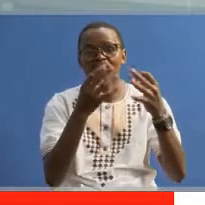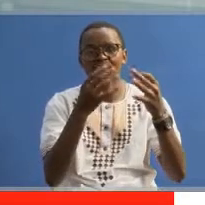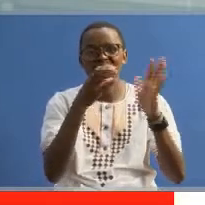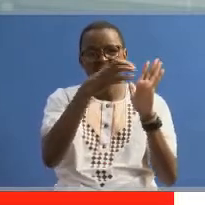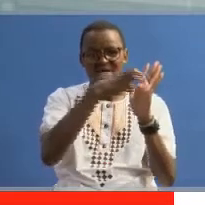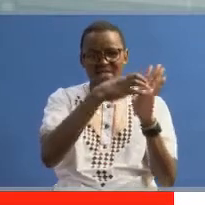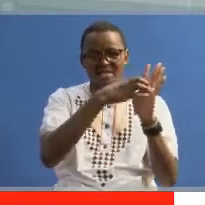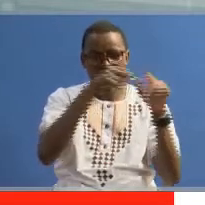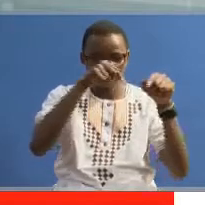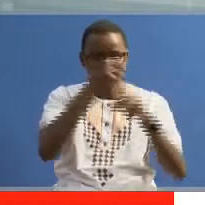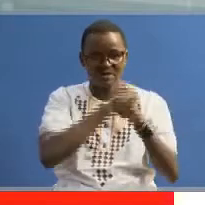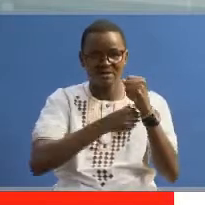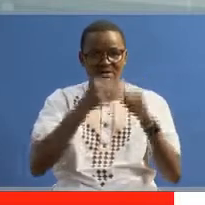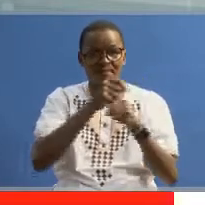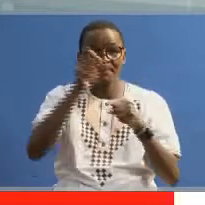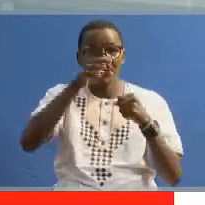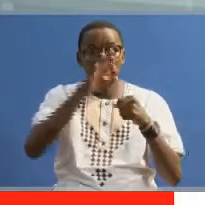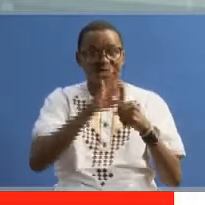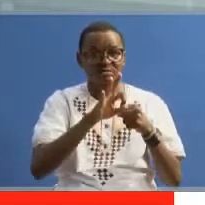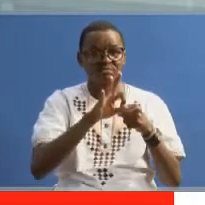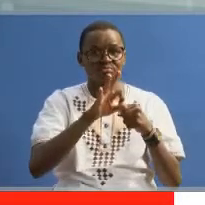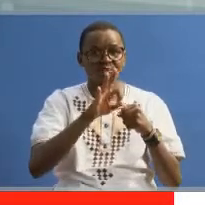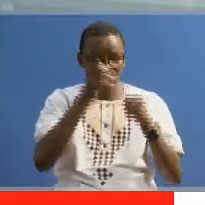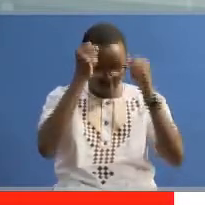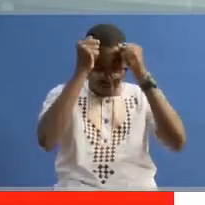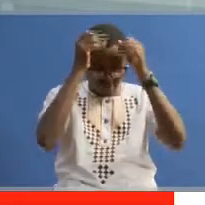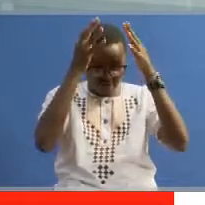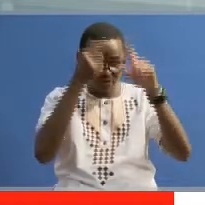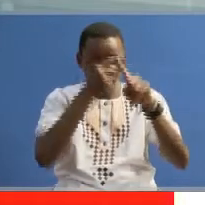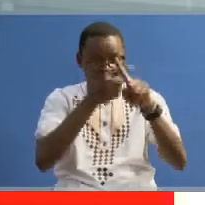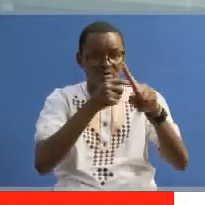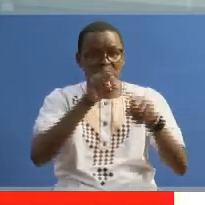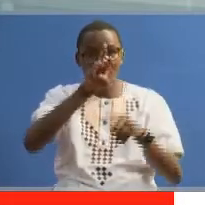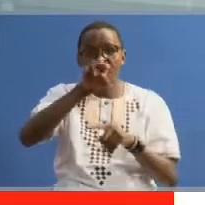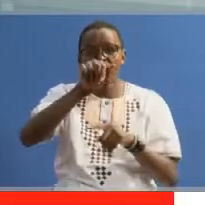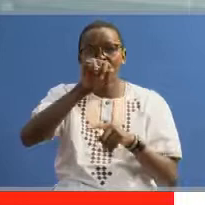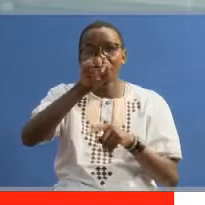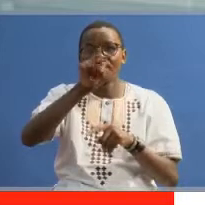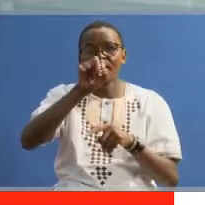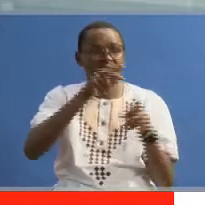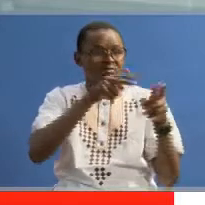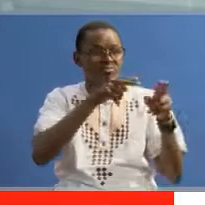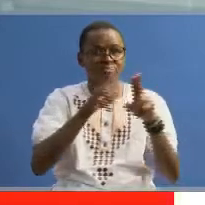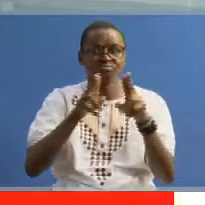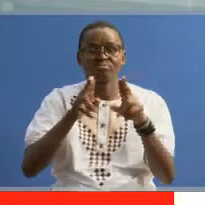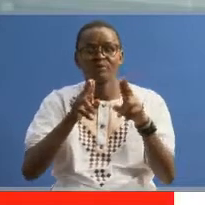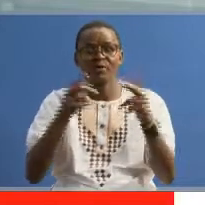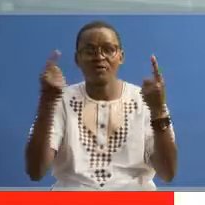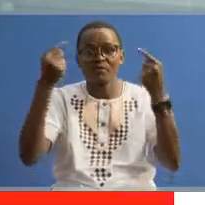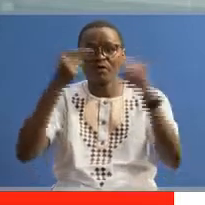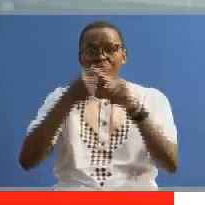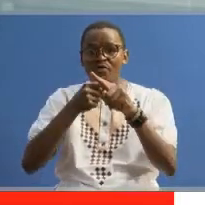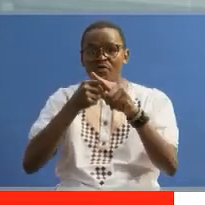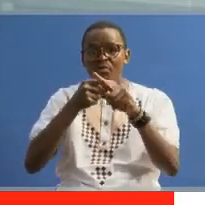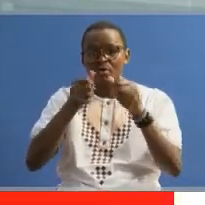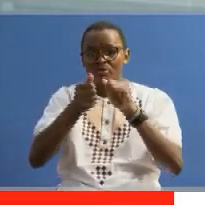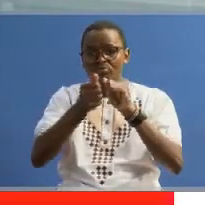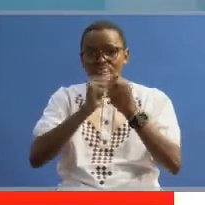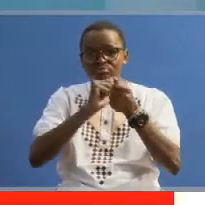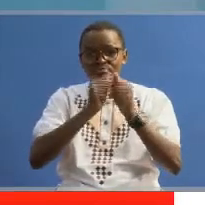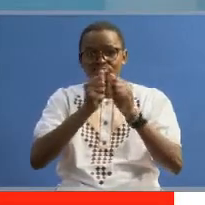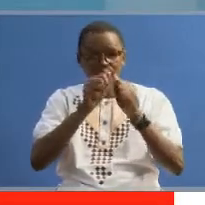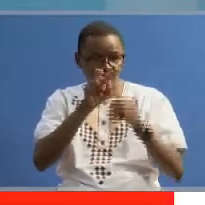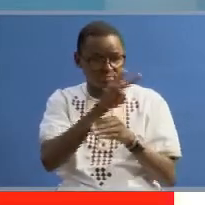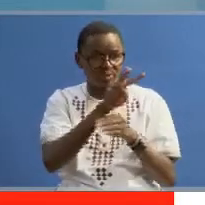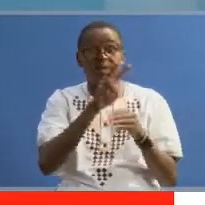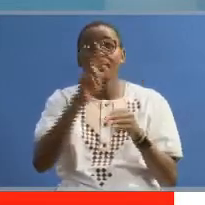cases. Earlier this year, much has been talked about a student carried from minor yes. shot dead coming from watching a game of football. Mm. And